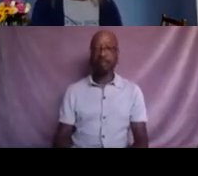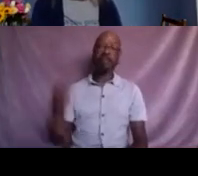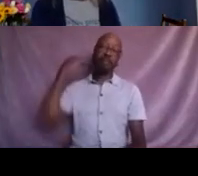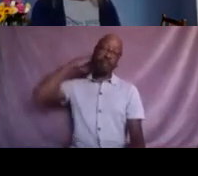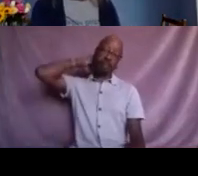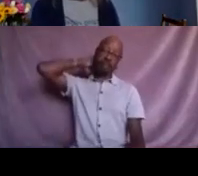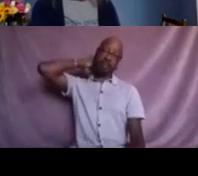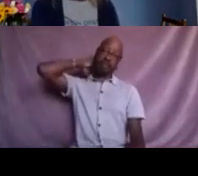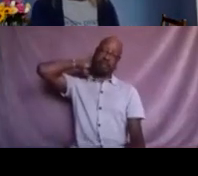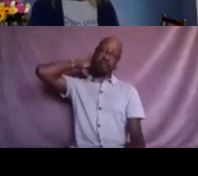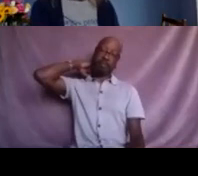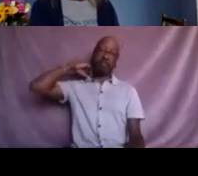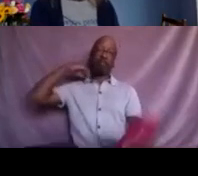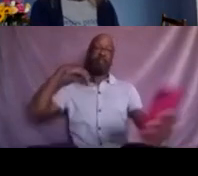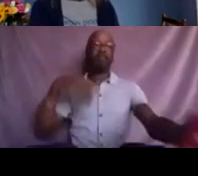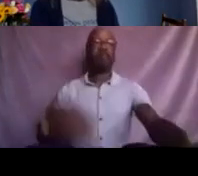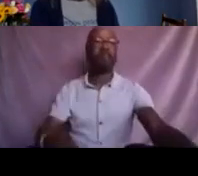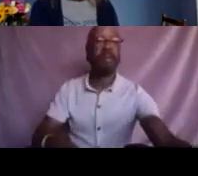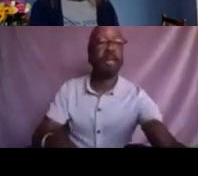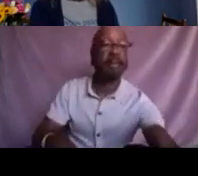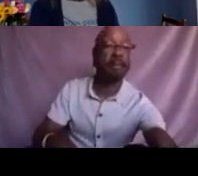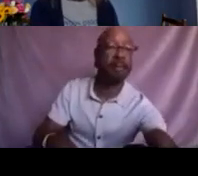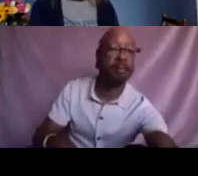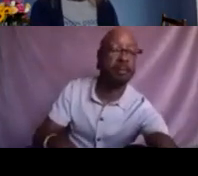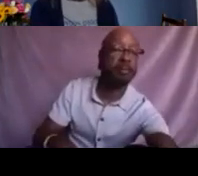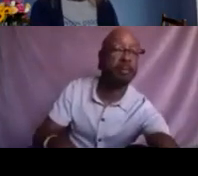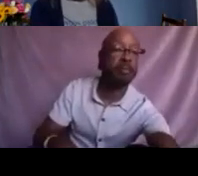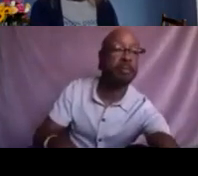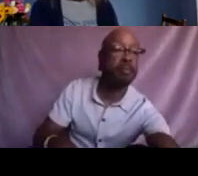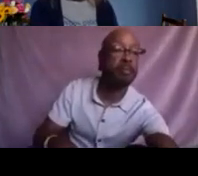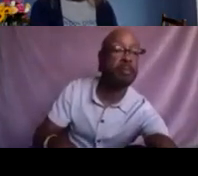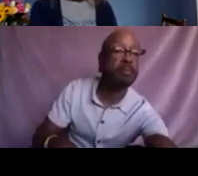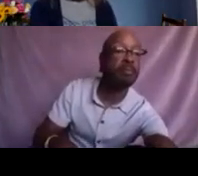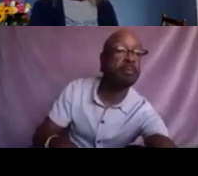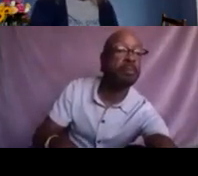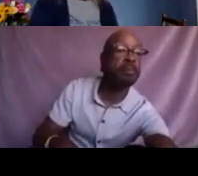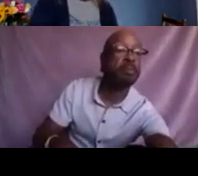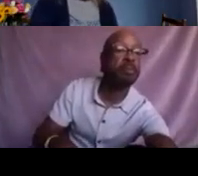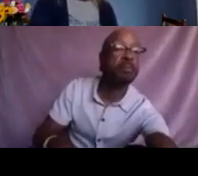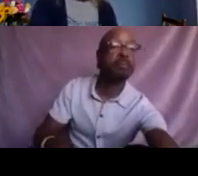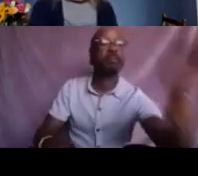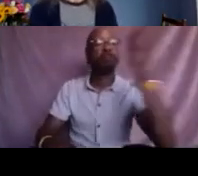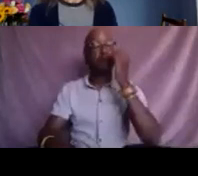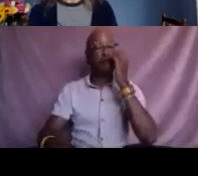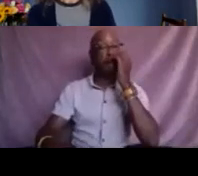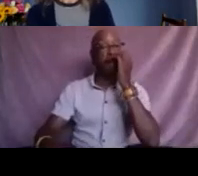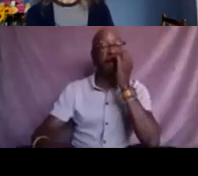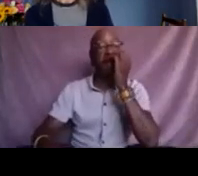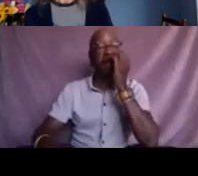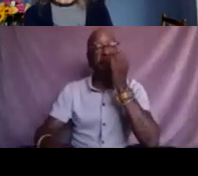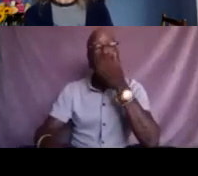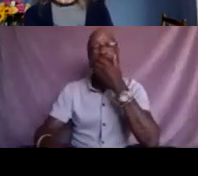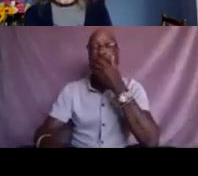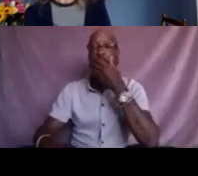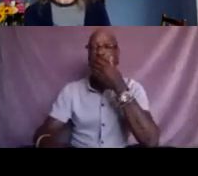that join code, they're gonna end up joining as that, that person, that account. And so you wanna help them make sure that they're logged into their